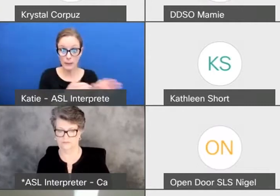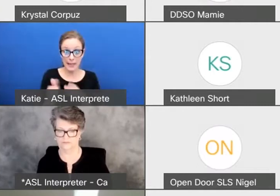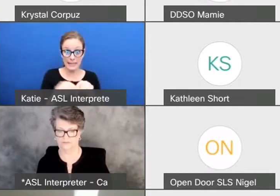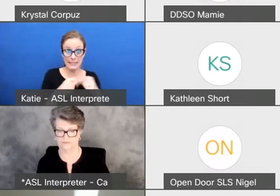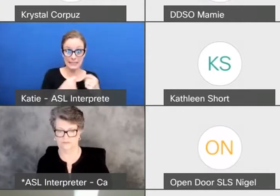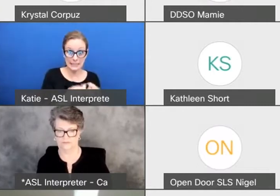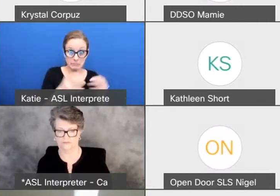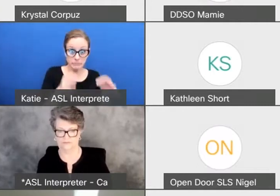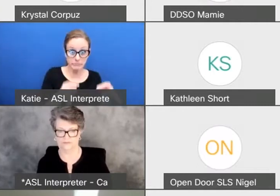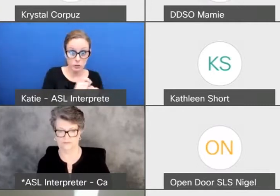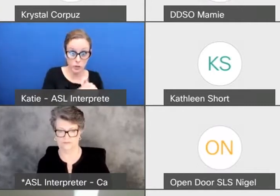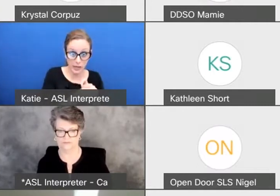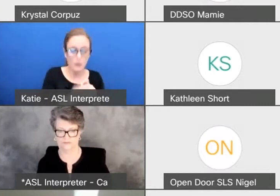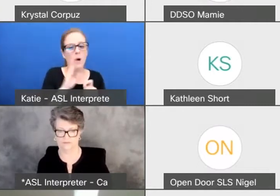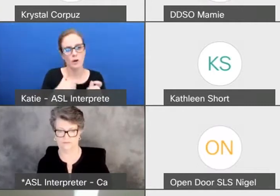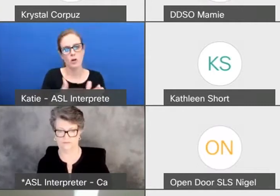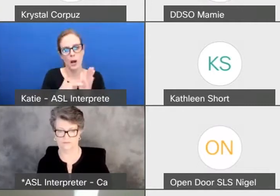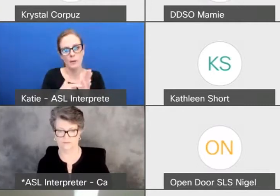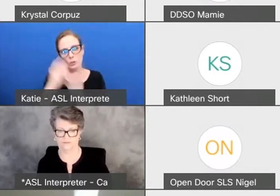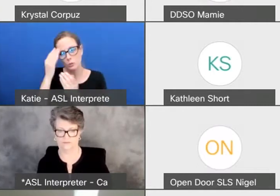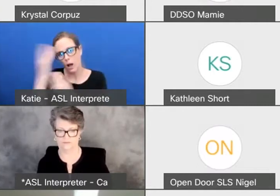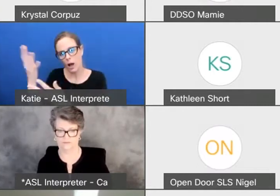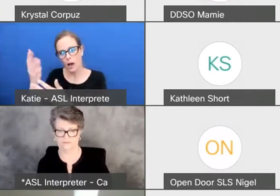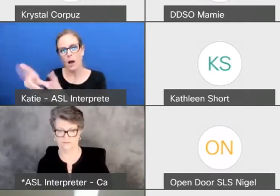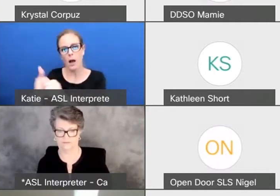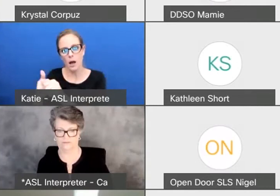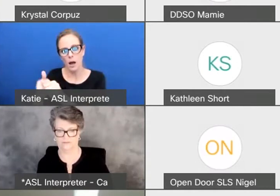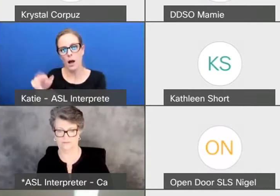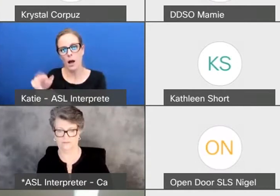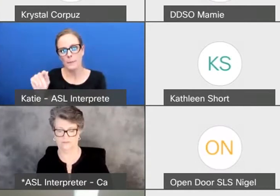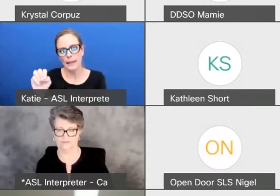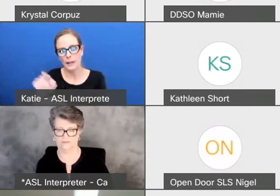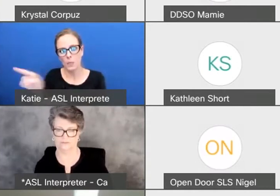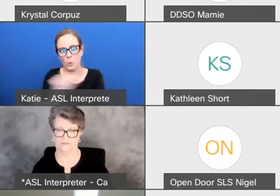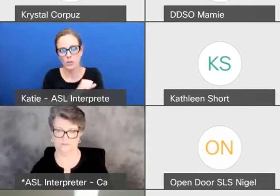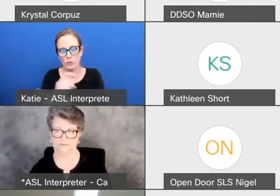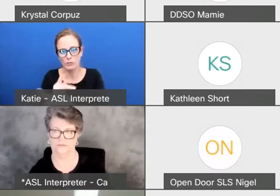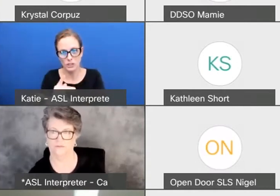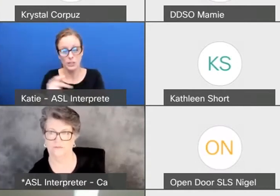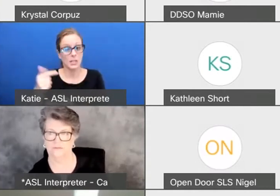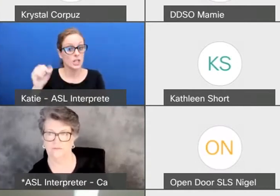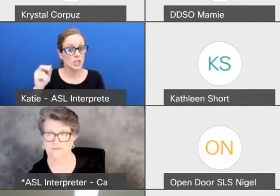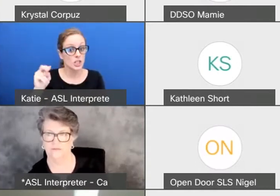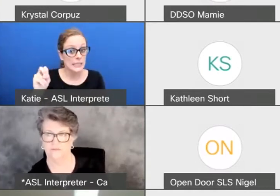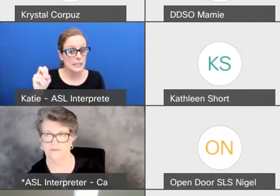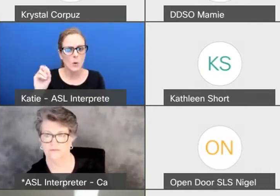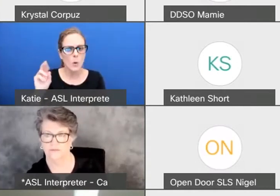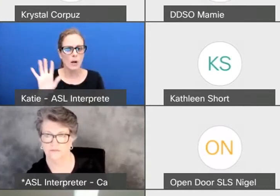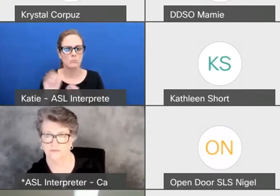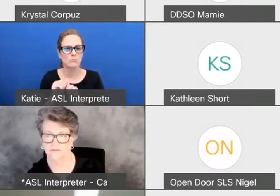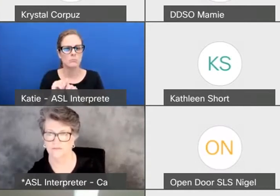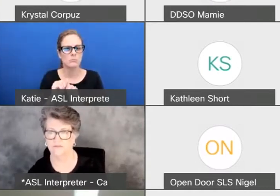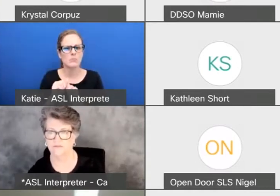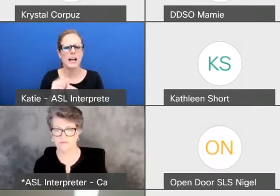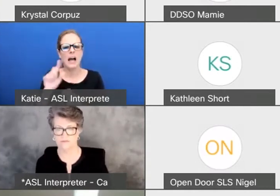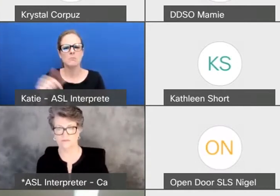there's going to be a requirement to update those authorizations. So Gene, or actually I will shoot this over